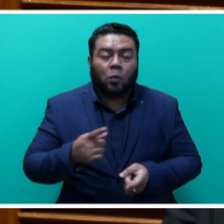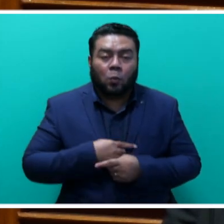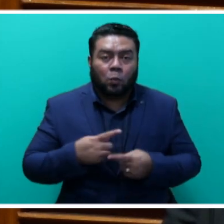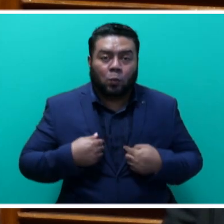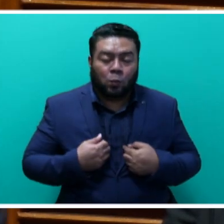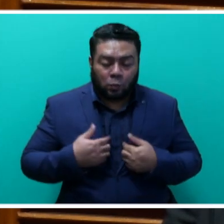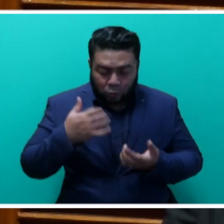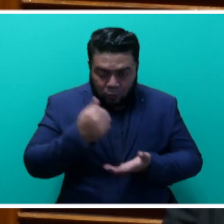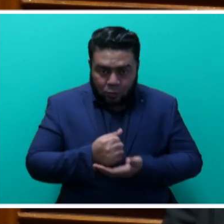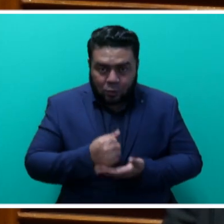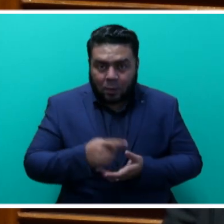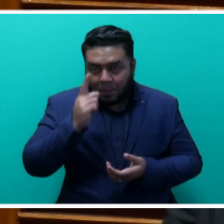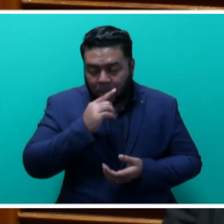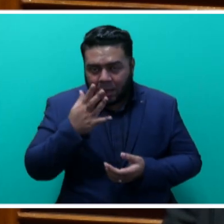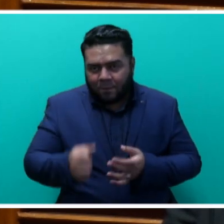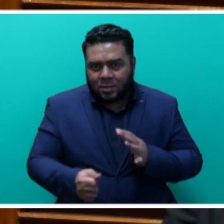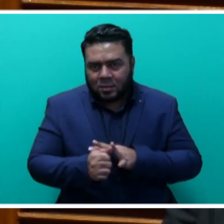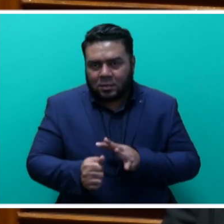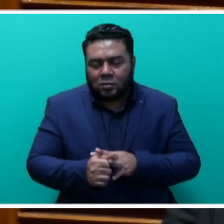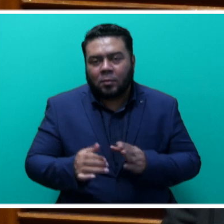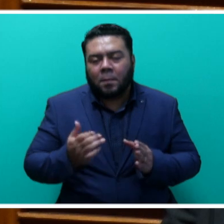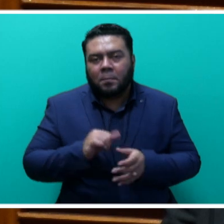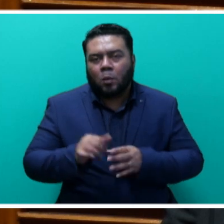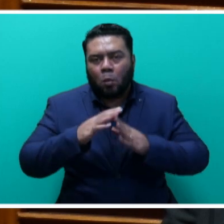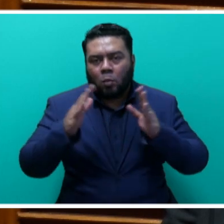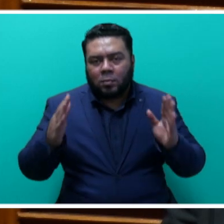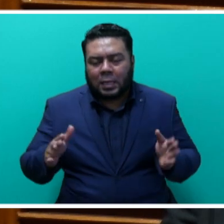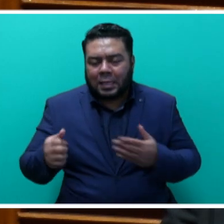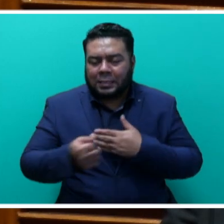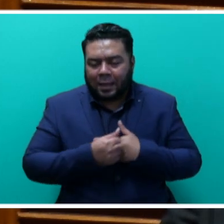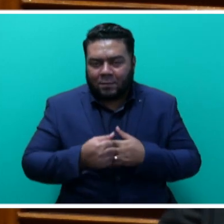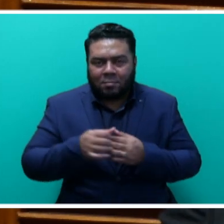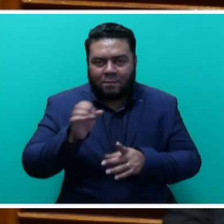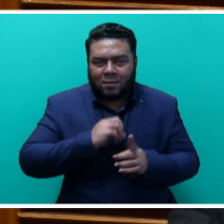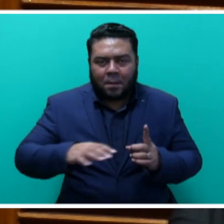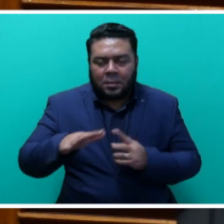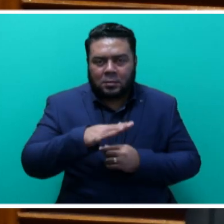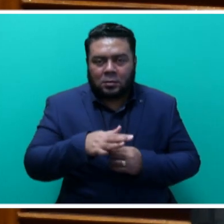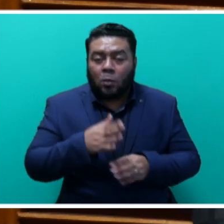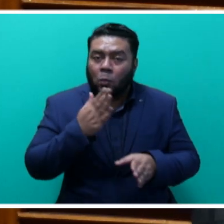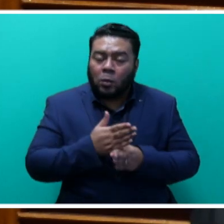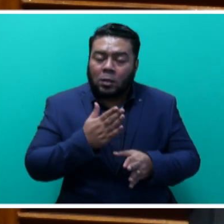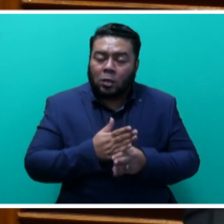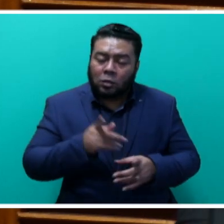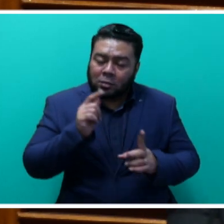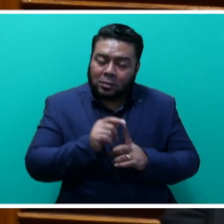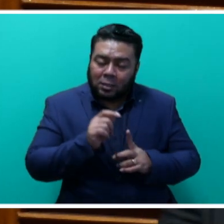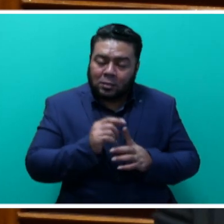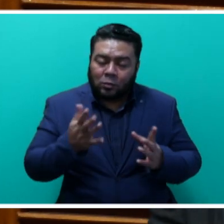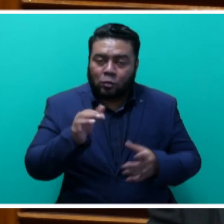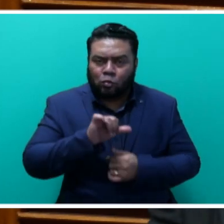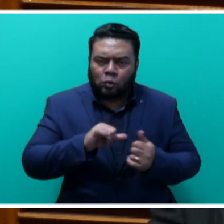to ensuring that our people have access to resilient homes and feel safe in their environment. We are working on achieving targets associated